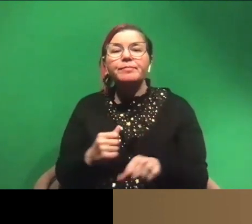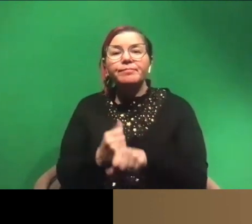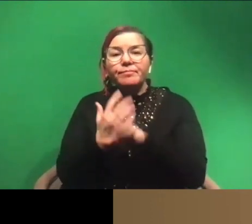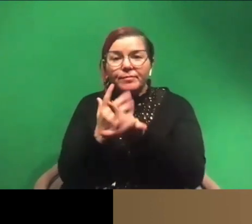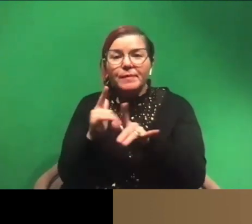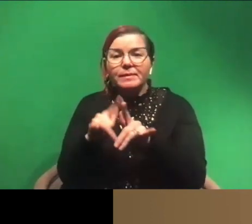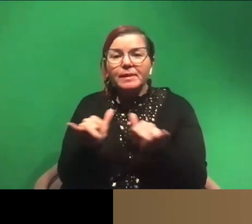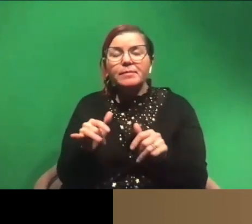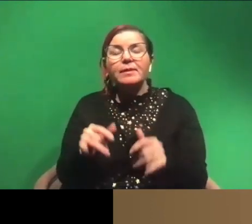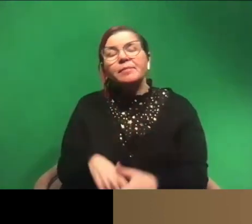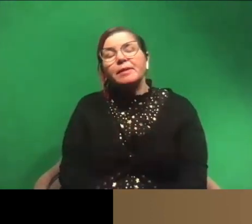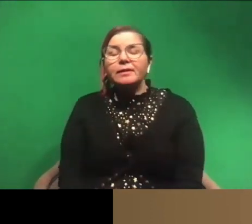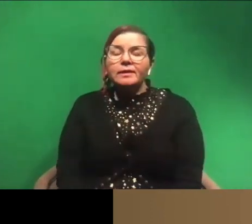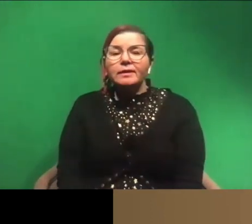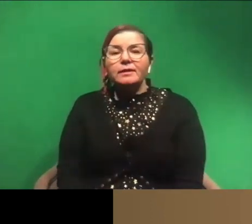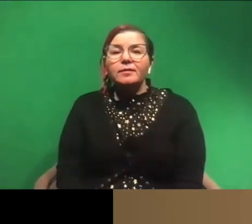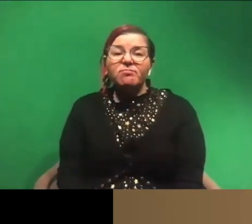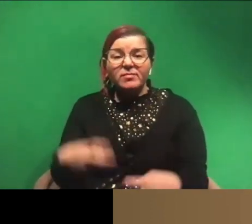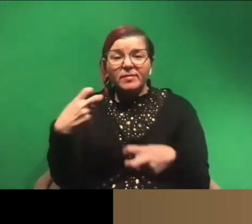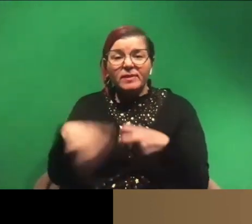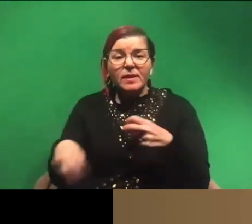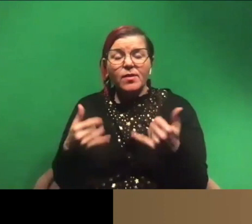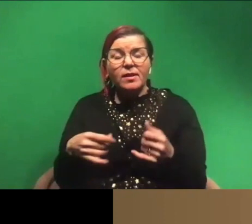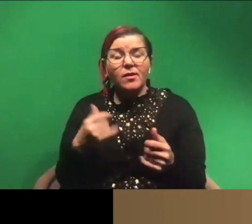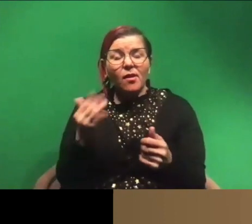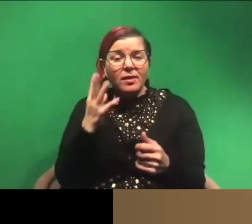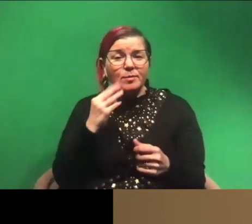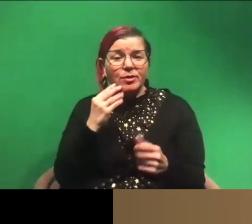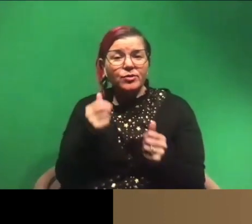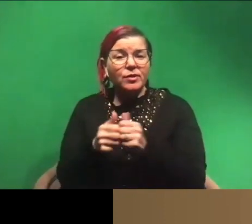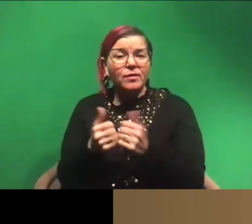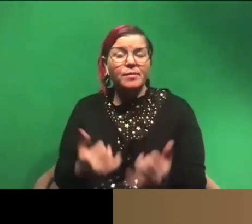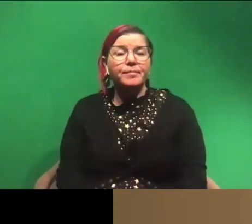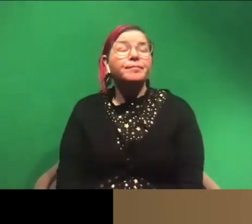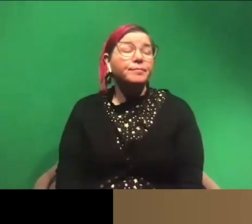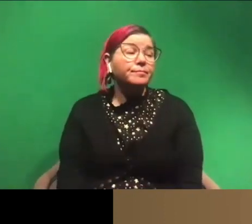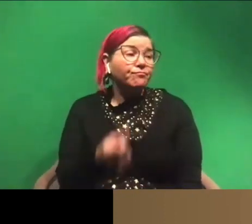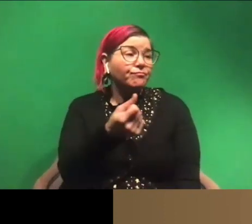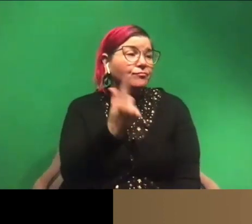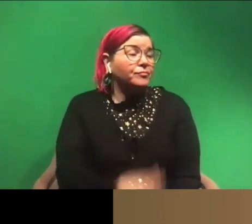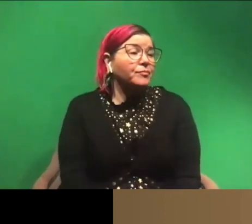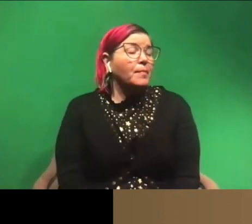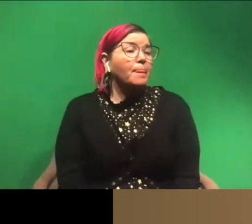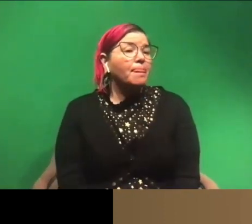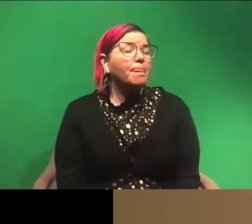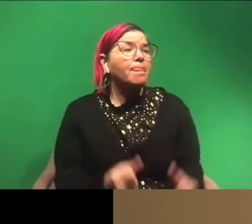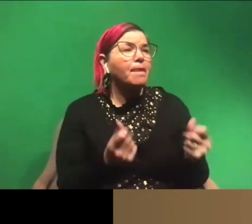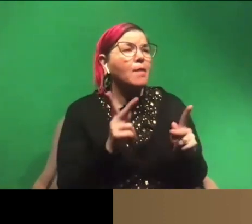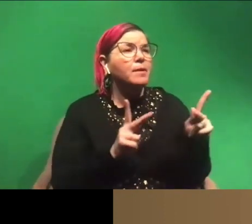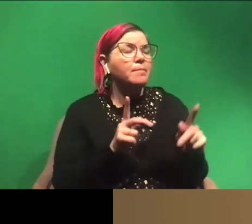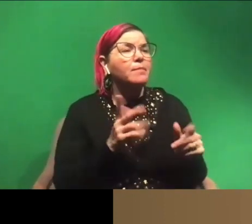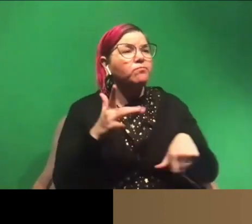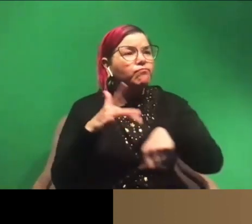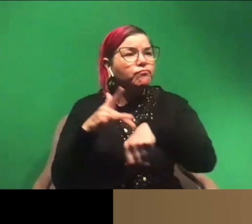But I think it's a really tough thing we're all going through together right now. Yeah, totally. How many people have gone to